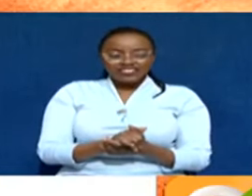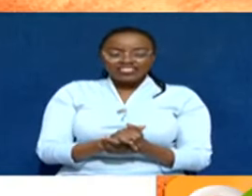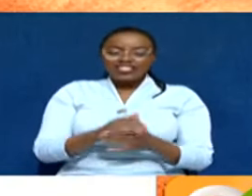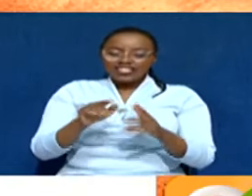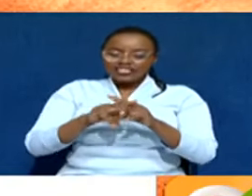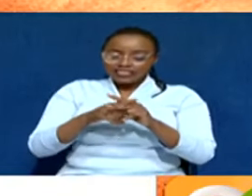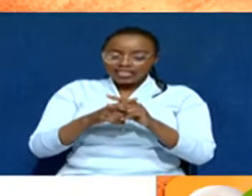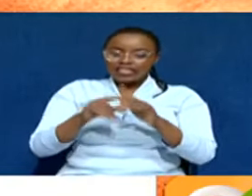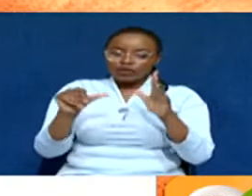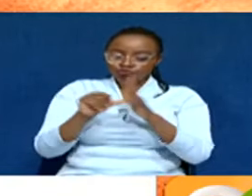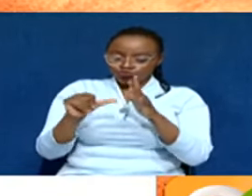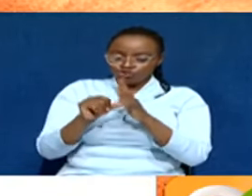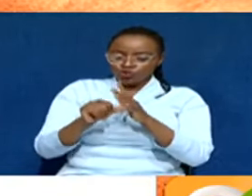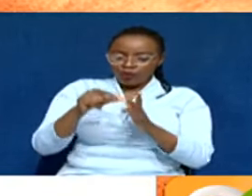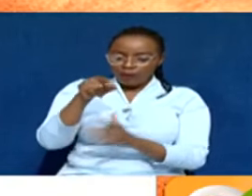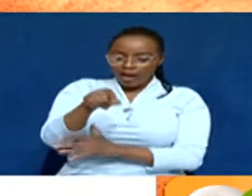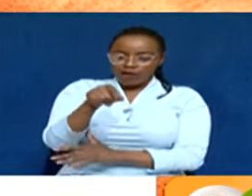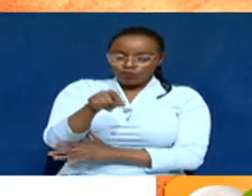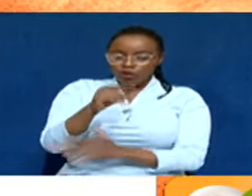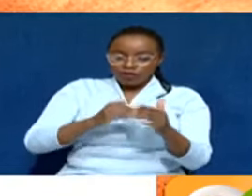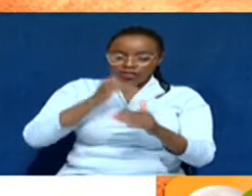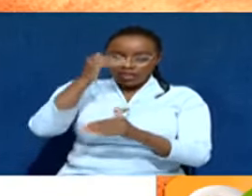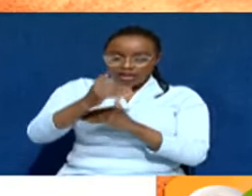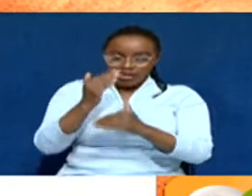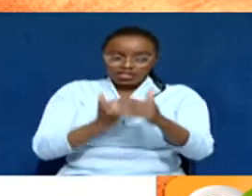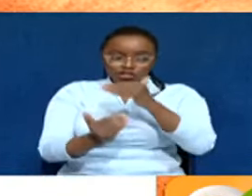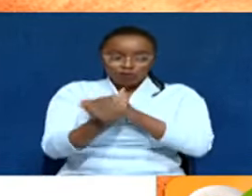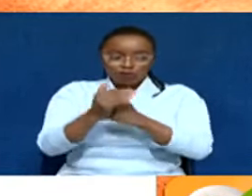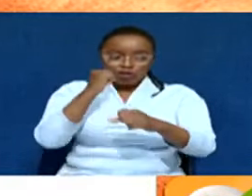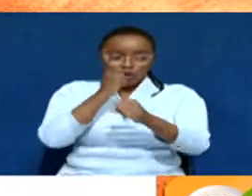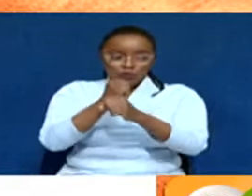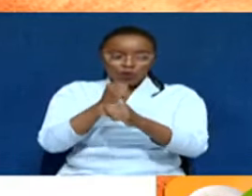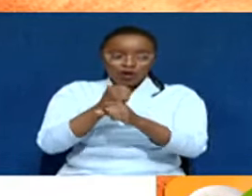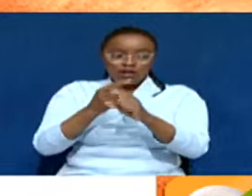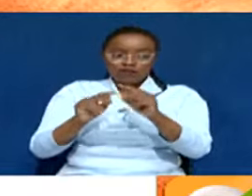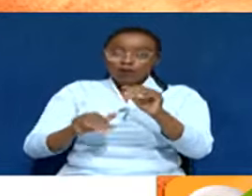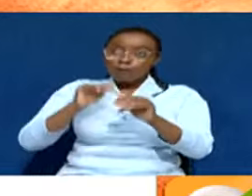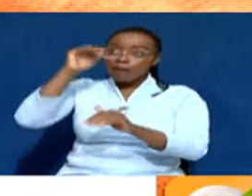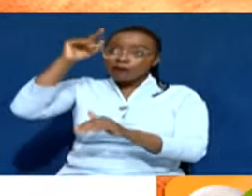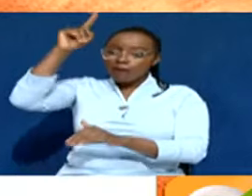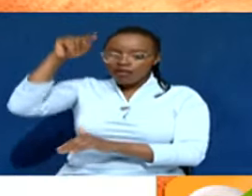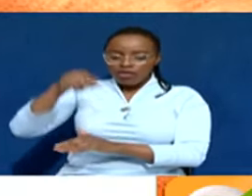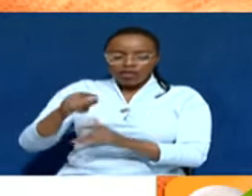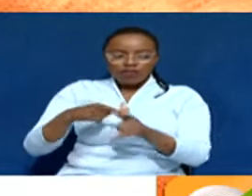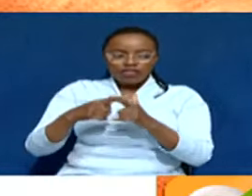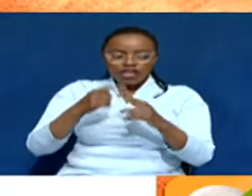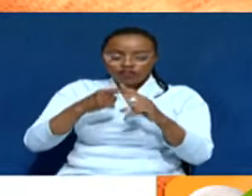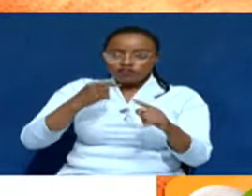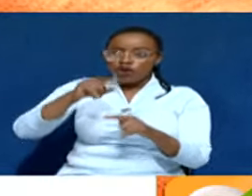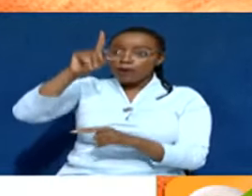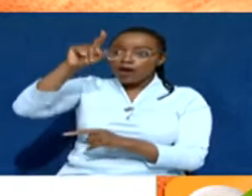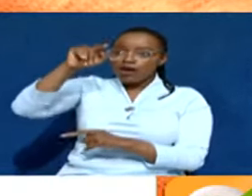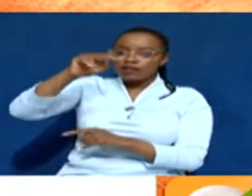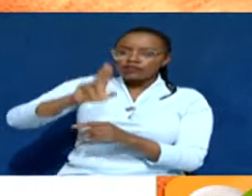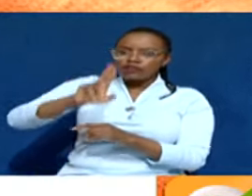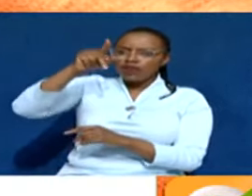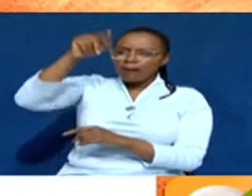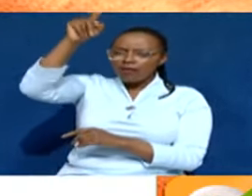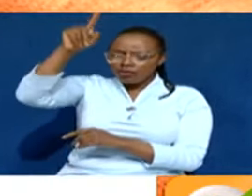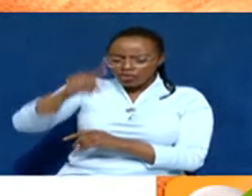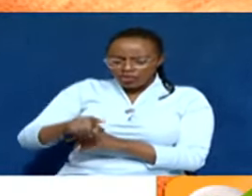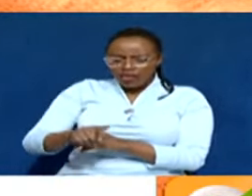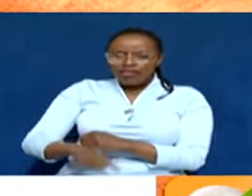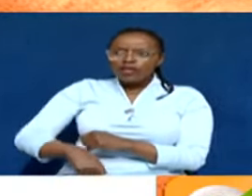vitu zilianza kuwa mbaya. The next morning unafanyishwa kazi, unatoa vitu juu, unapandisha chini, unatoa juu, ukirudisha chini, unatoa